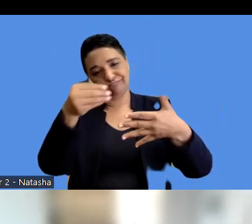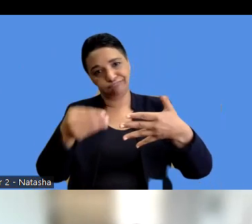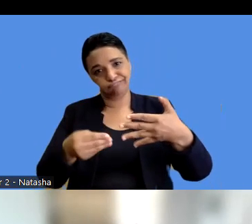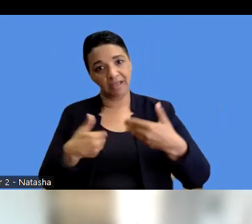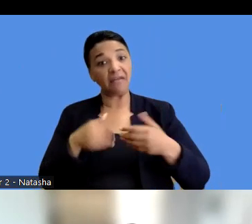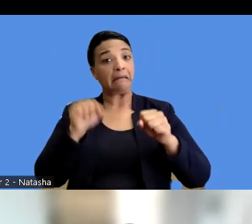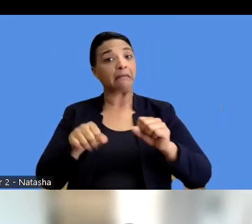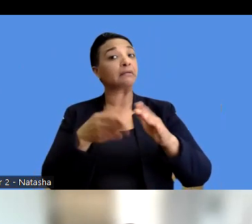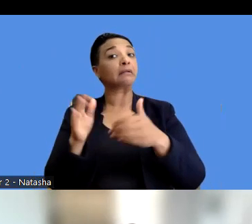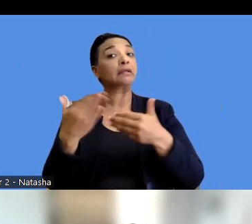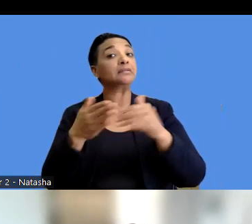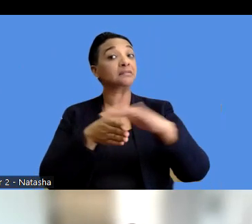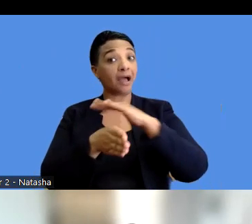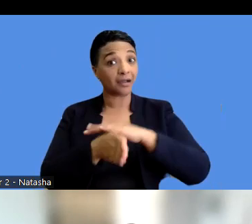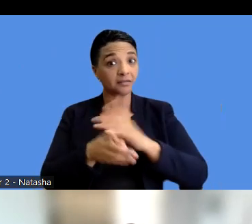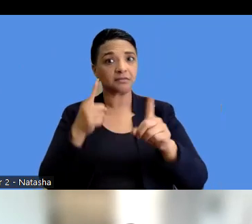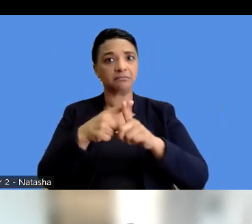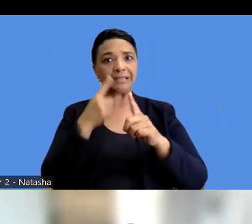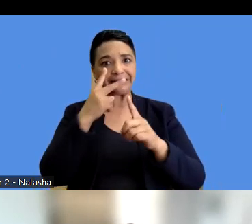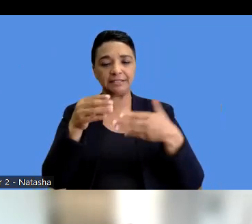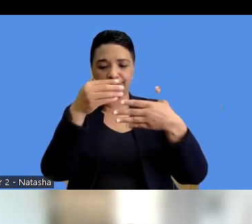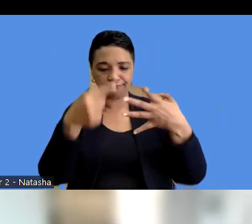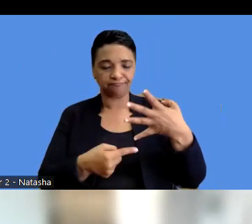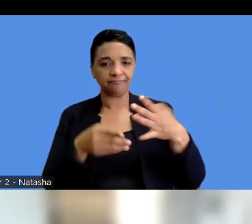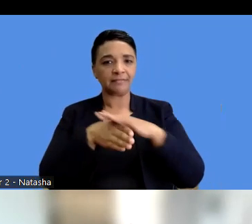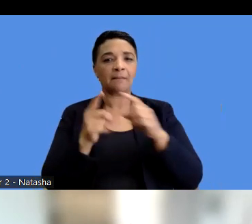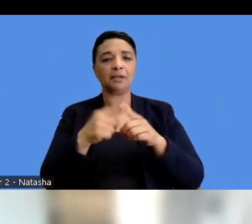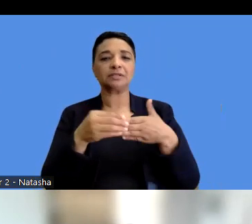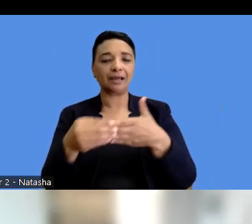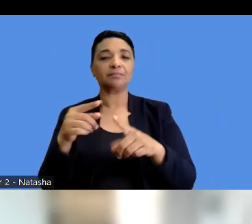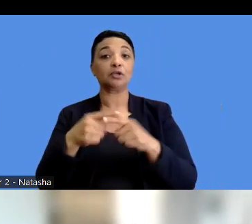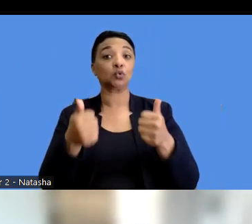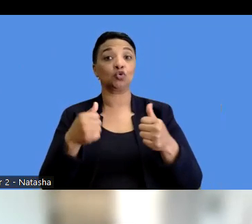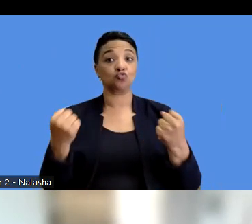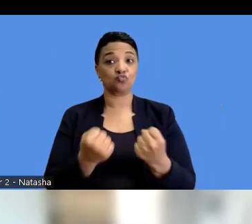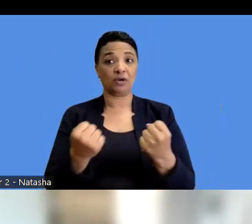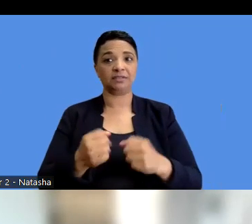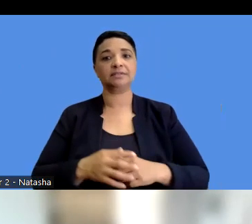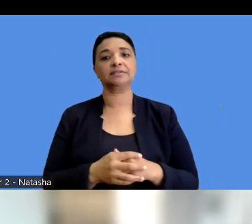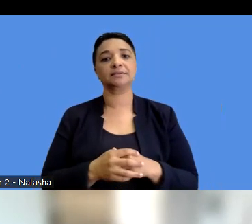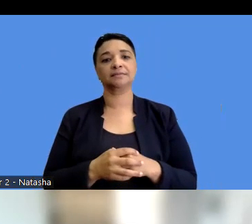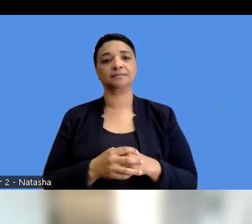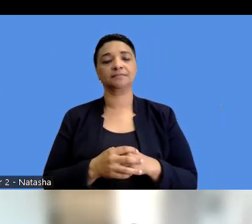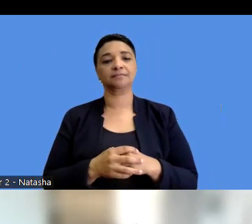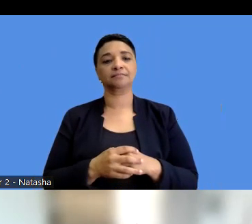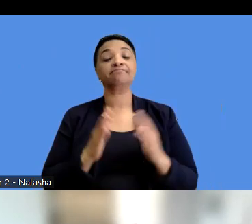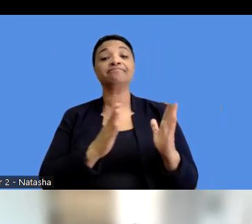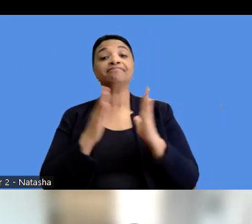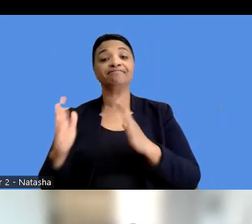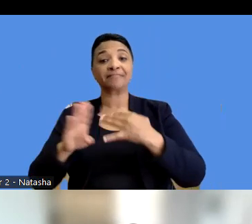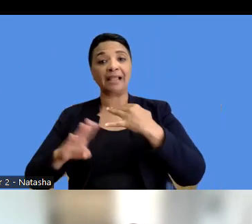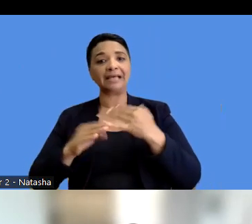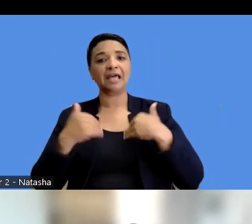accessed here, together with guidance and good practice. There will also be a space where you can contact us